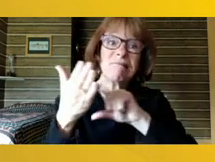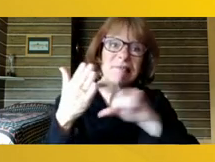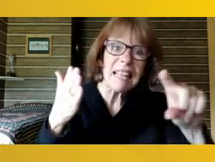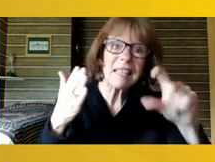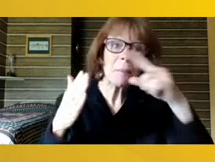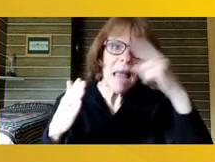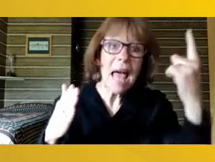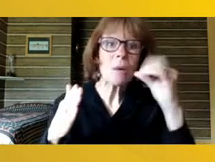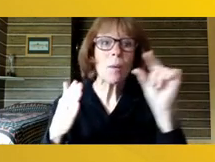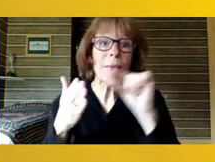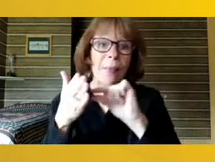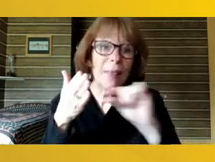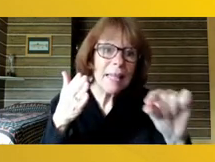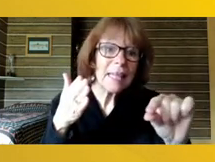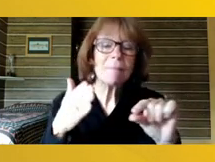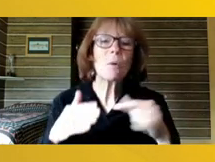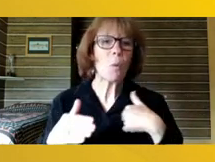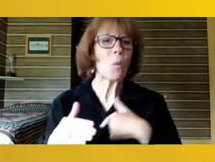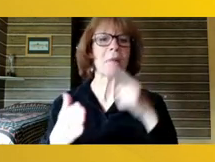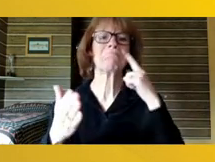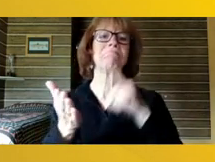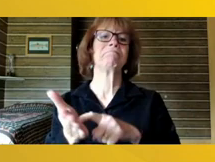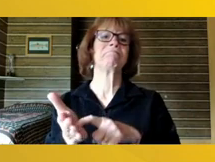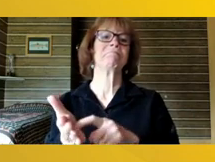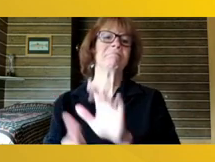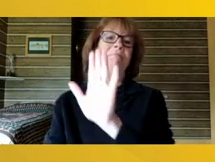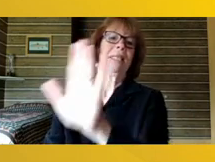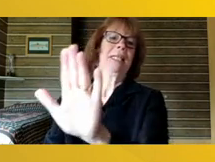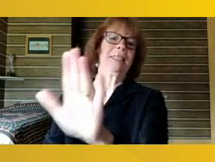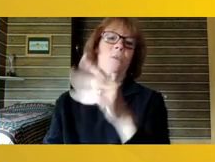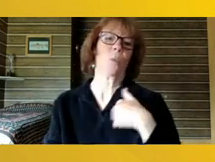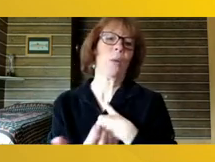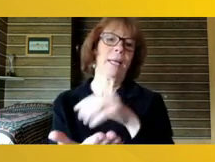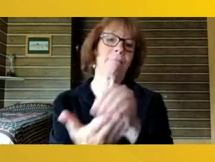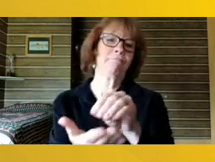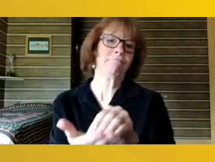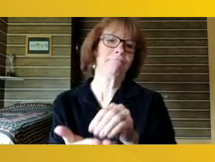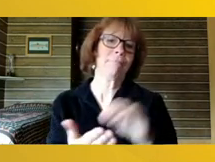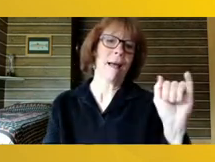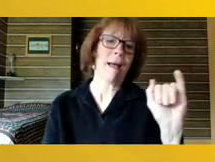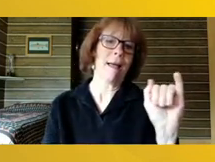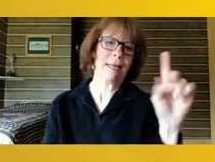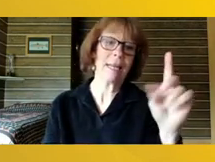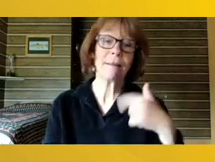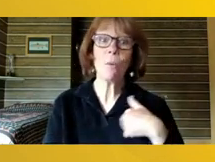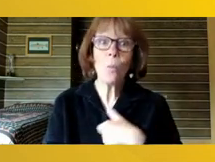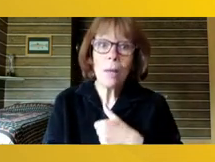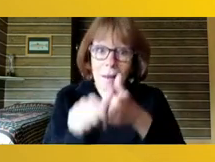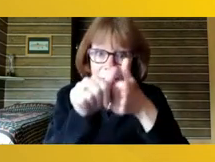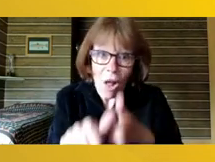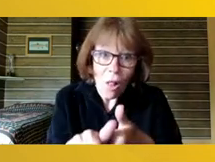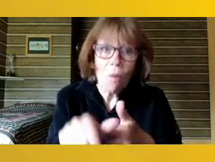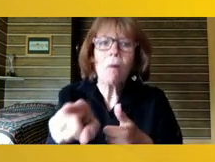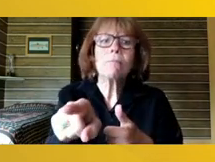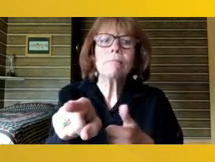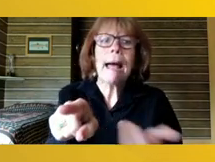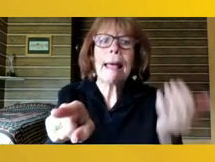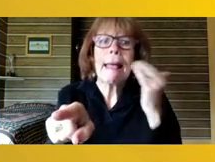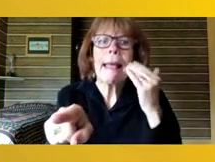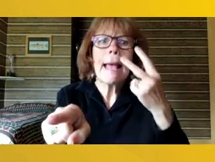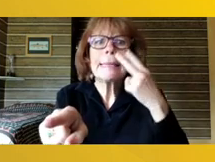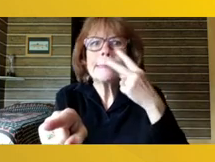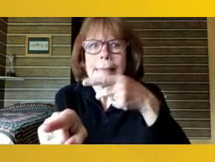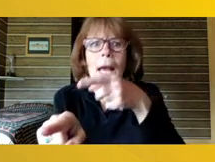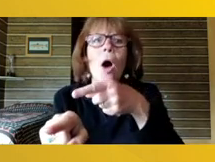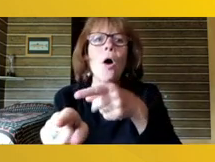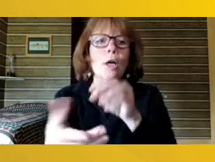using photo ID, we can track whale movement, and it allows us to better understand when whales are using areas that are frequented